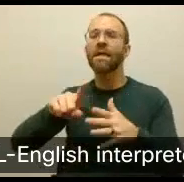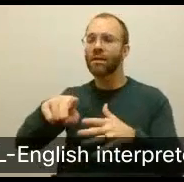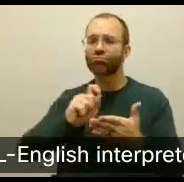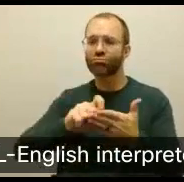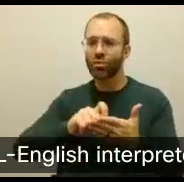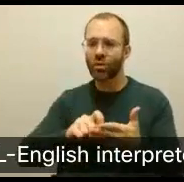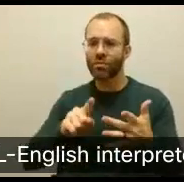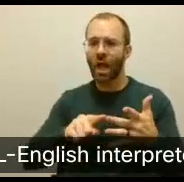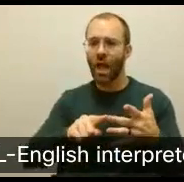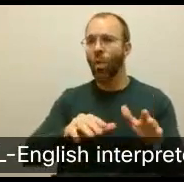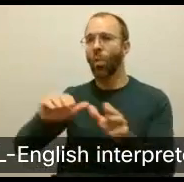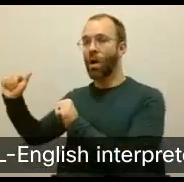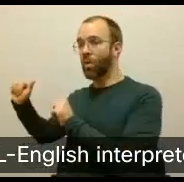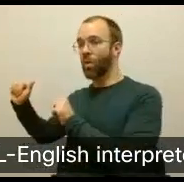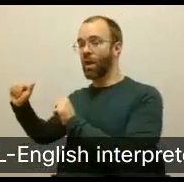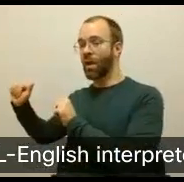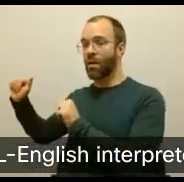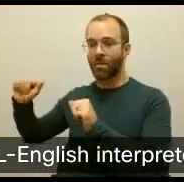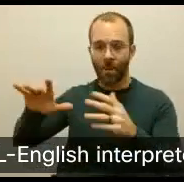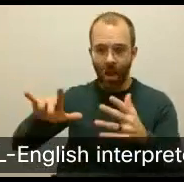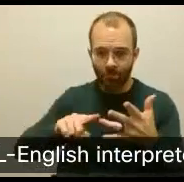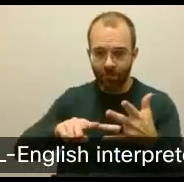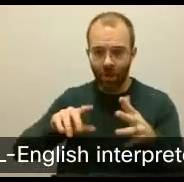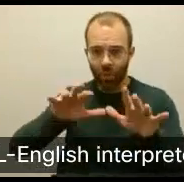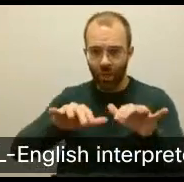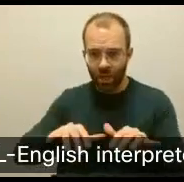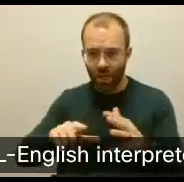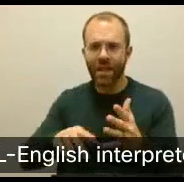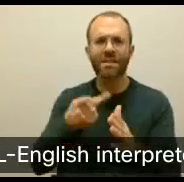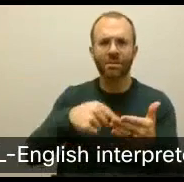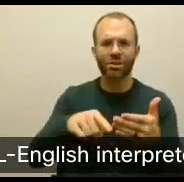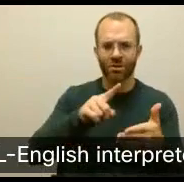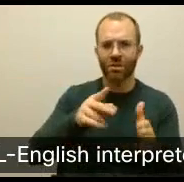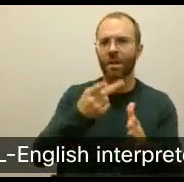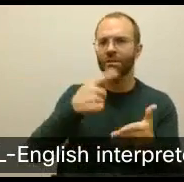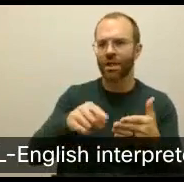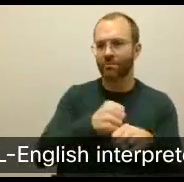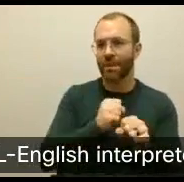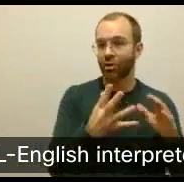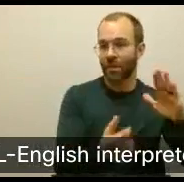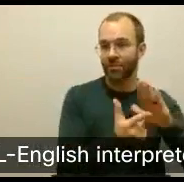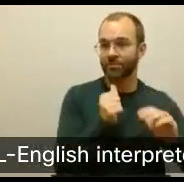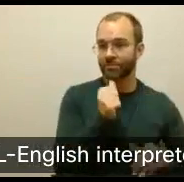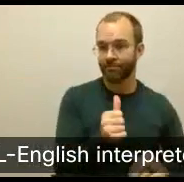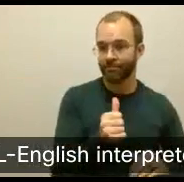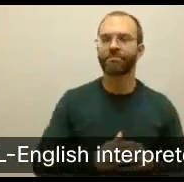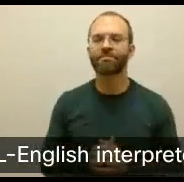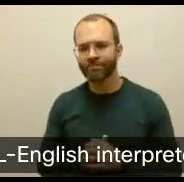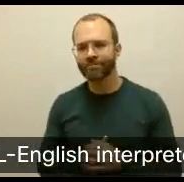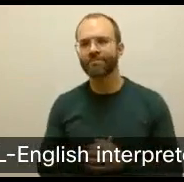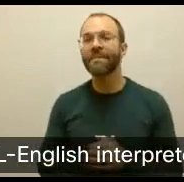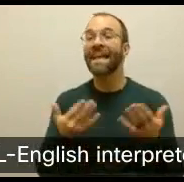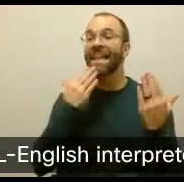walking away, writing, and then going back and checking for plagiarism. So thank you for joining me today for